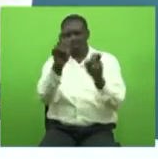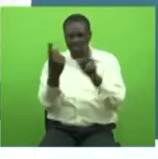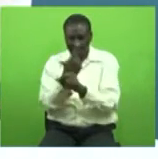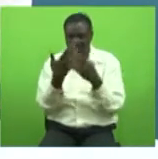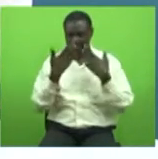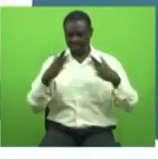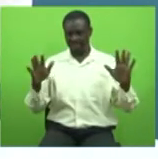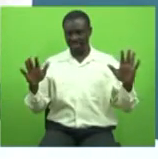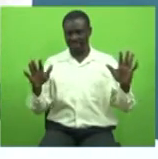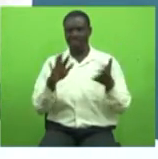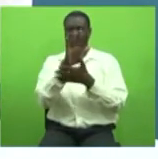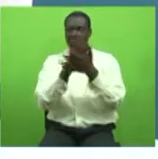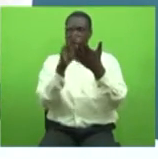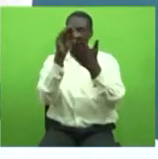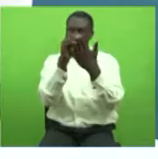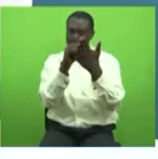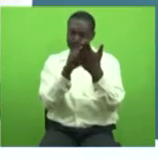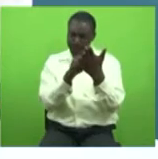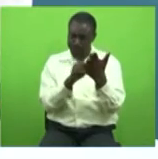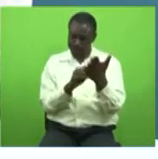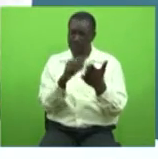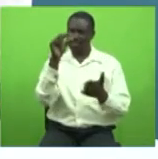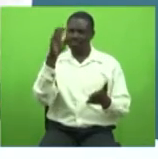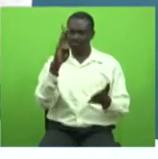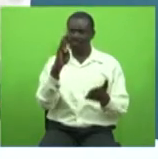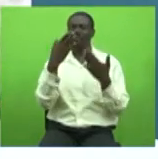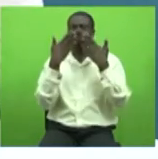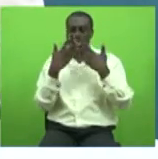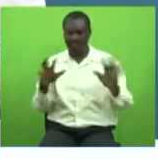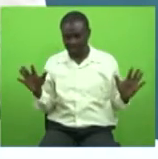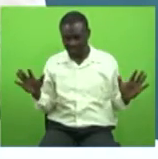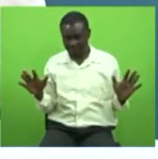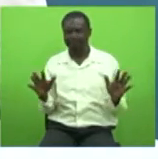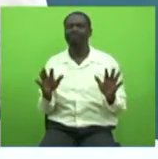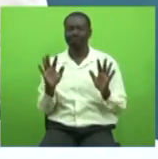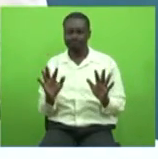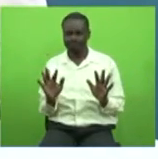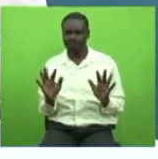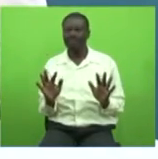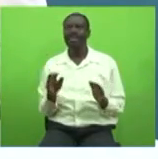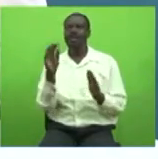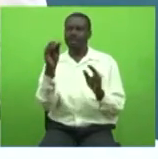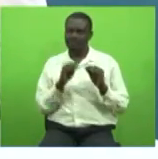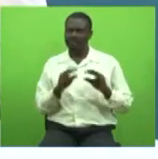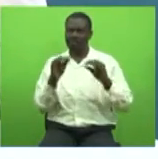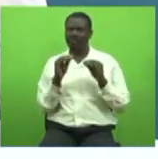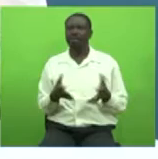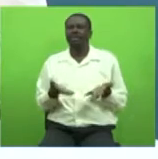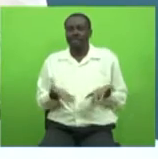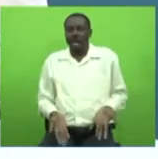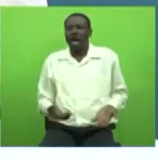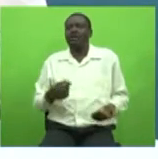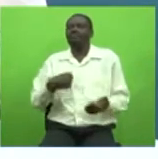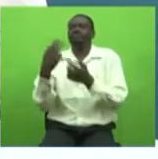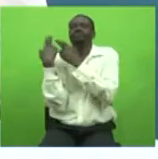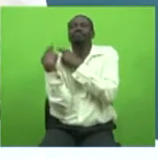form, then it comes to the part of filling the medical examination